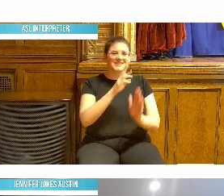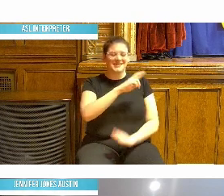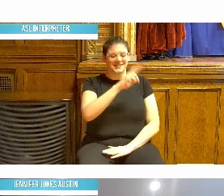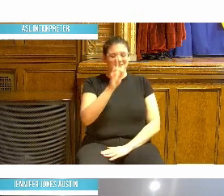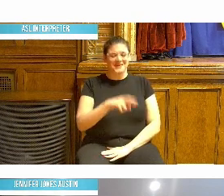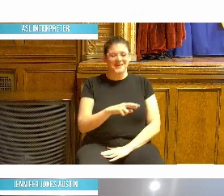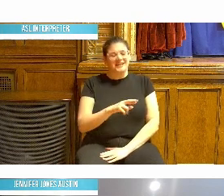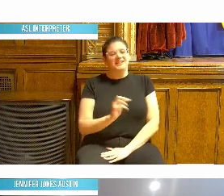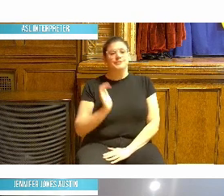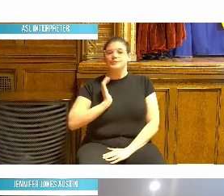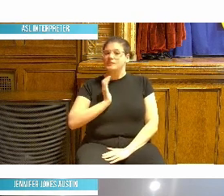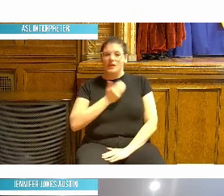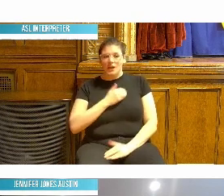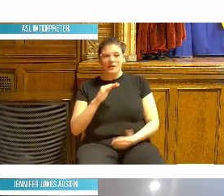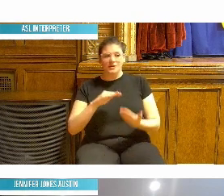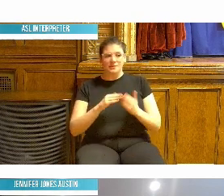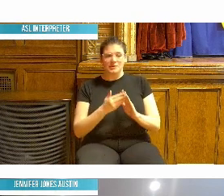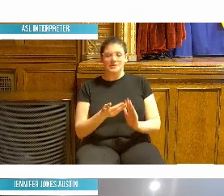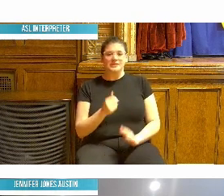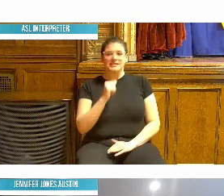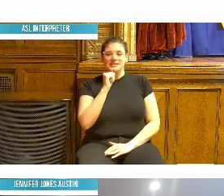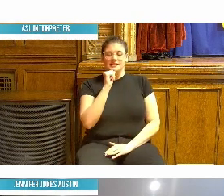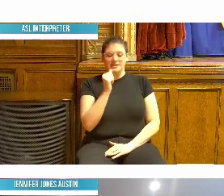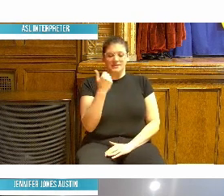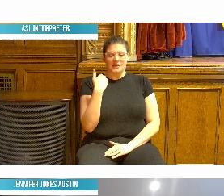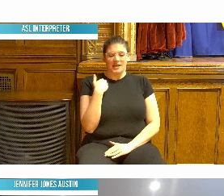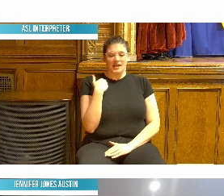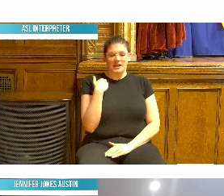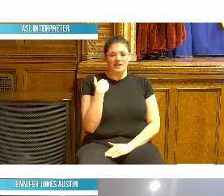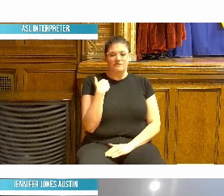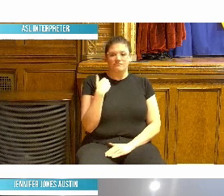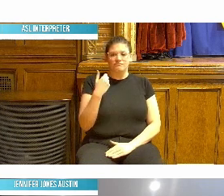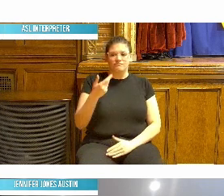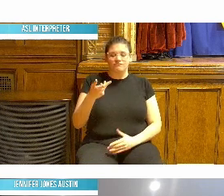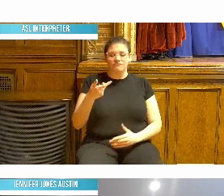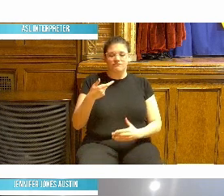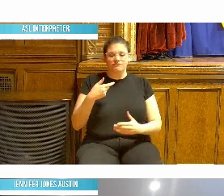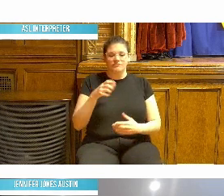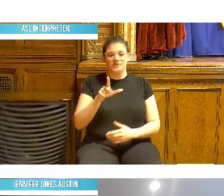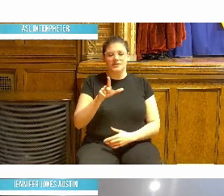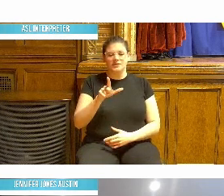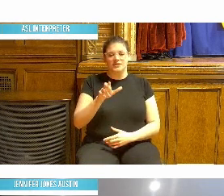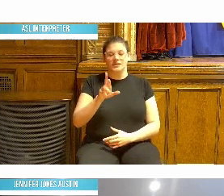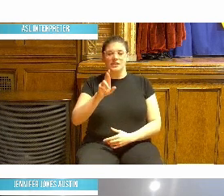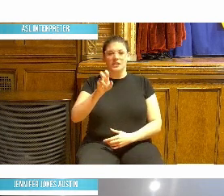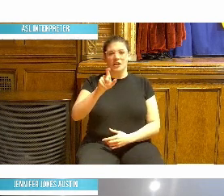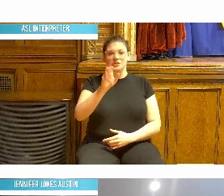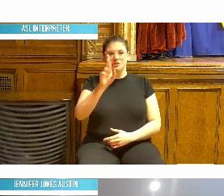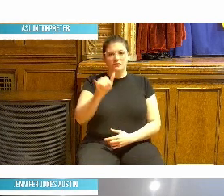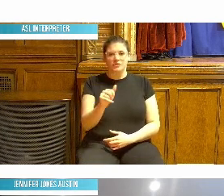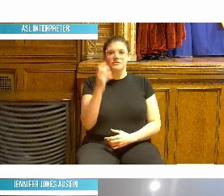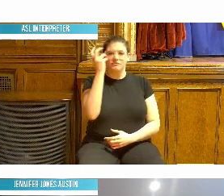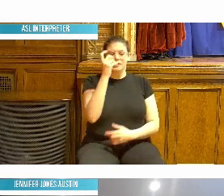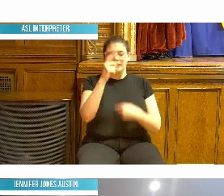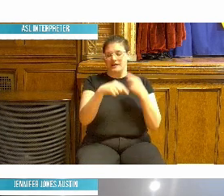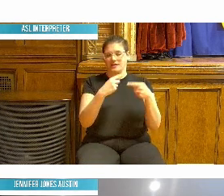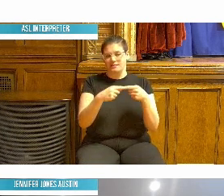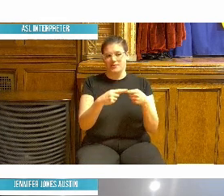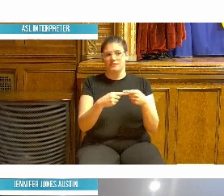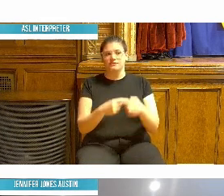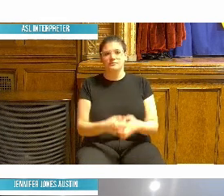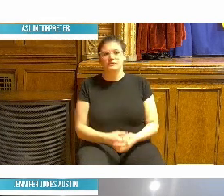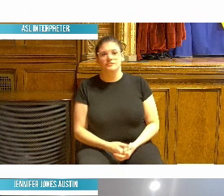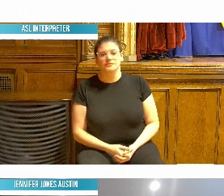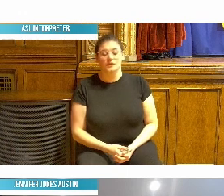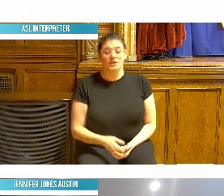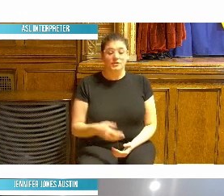our community doesn't get to think about. So I've learned a lot today, and it is my great pleasure to